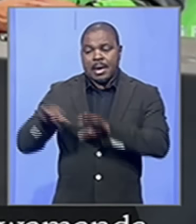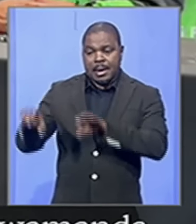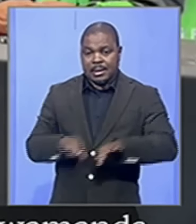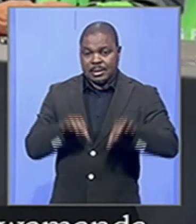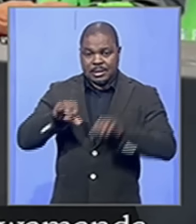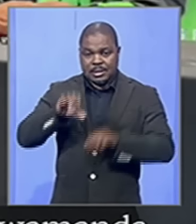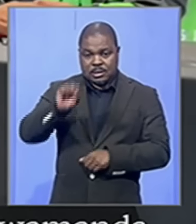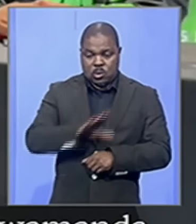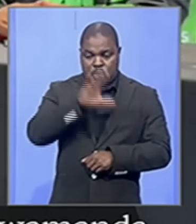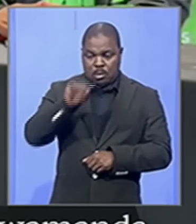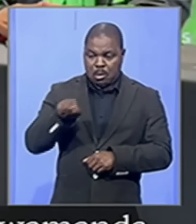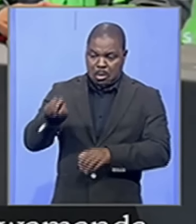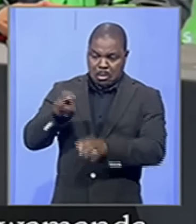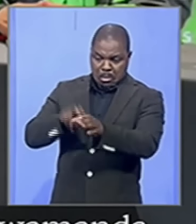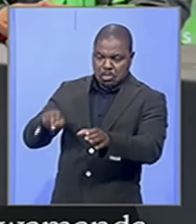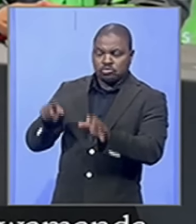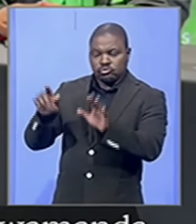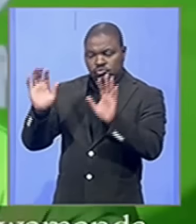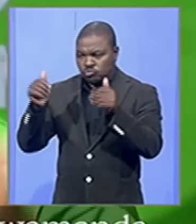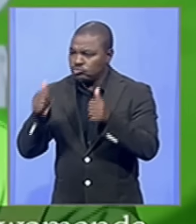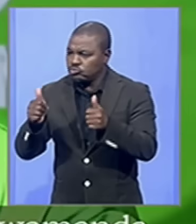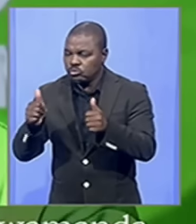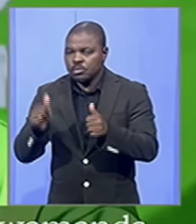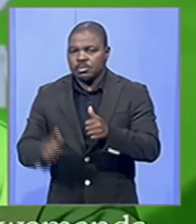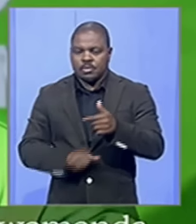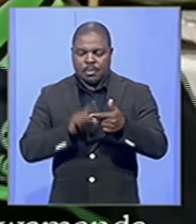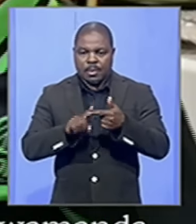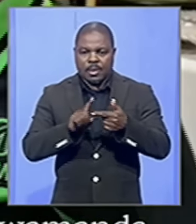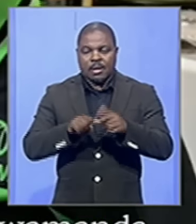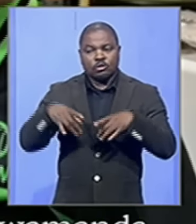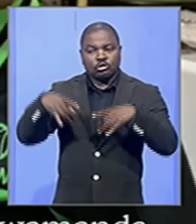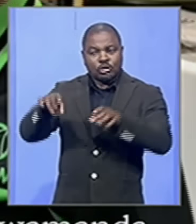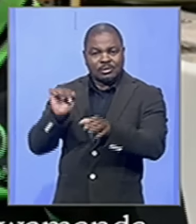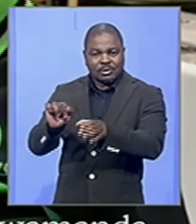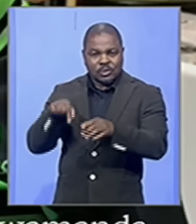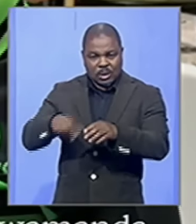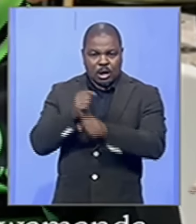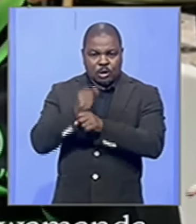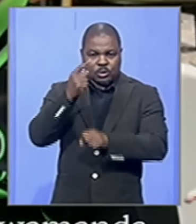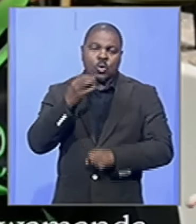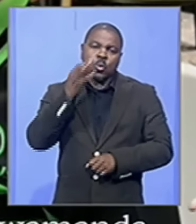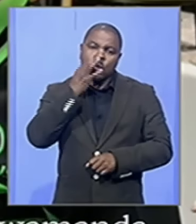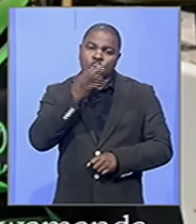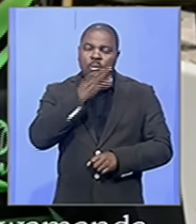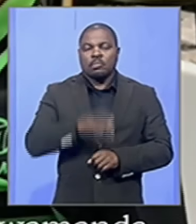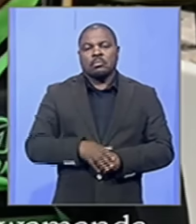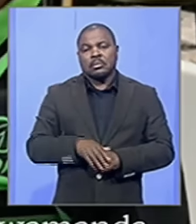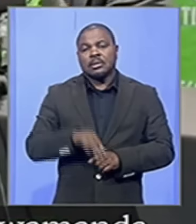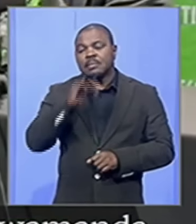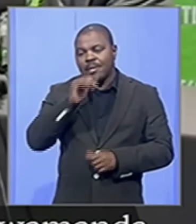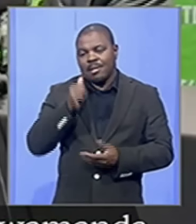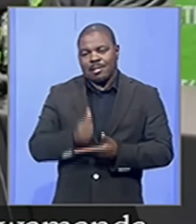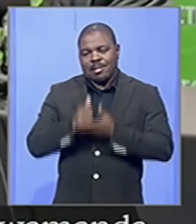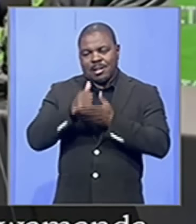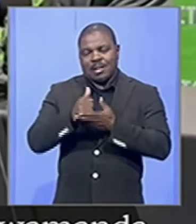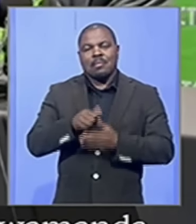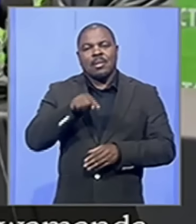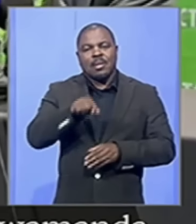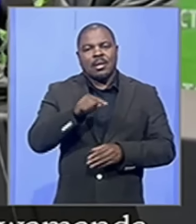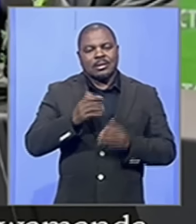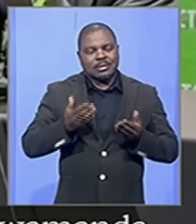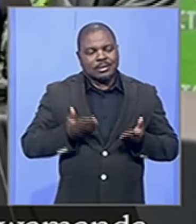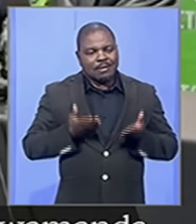pula go rola marapo ga ga Gwamanda. Modulasetulo wa lekoko leno mono Gauteng a re se se tlile go tlhagolela tsela tsosoloso ya